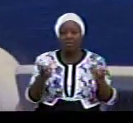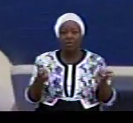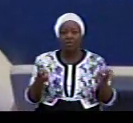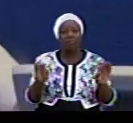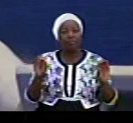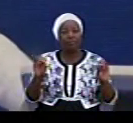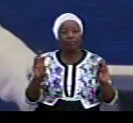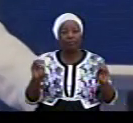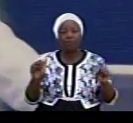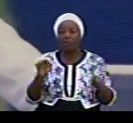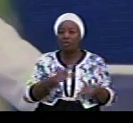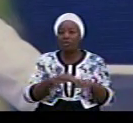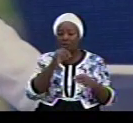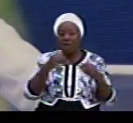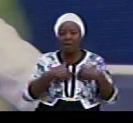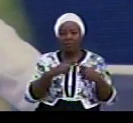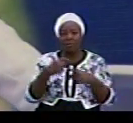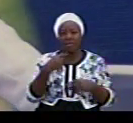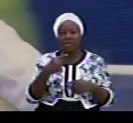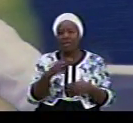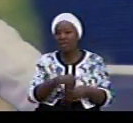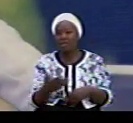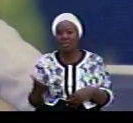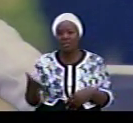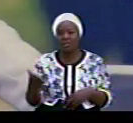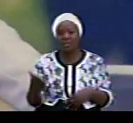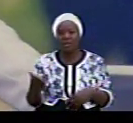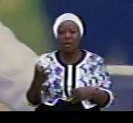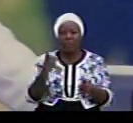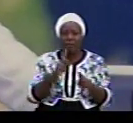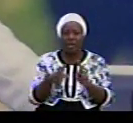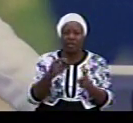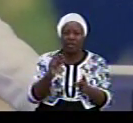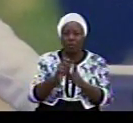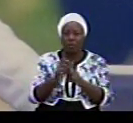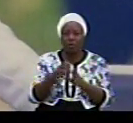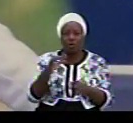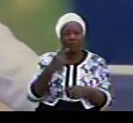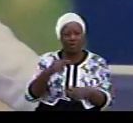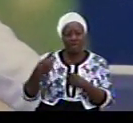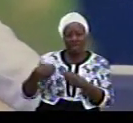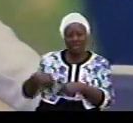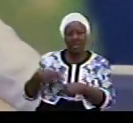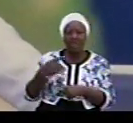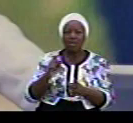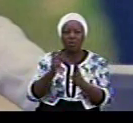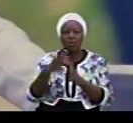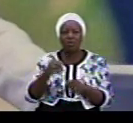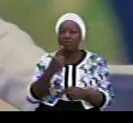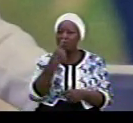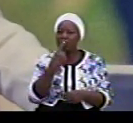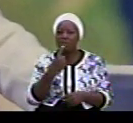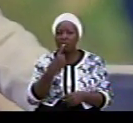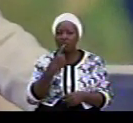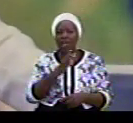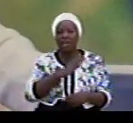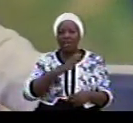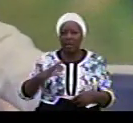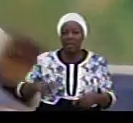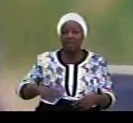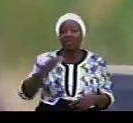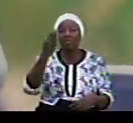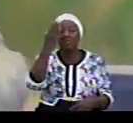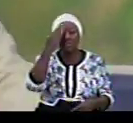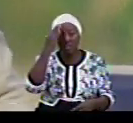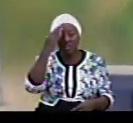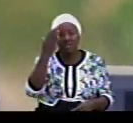anything. The thought of his heart, the words of his mouth, Christ knew already.